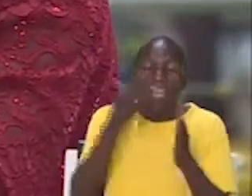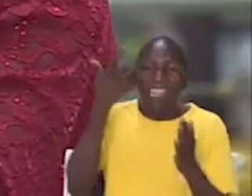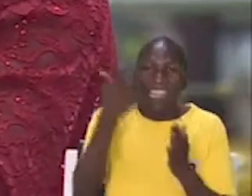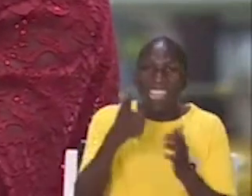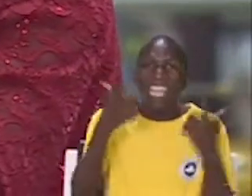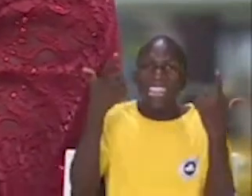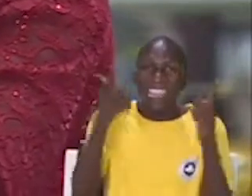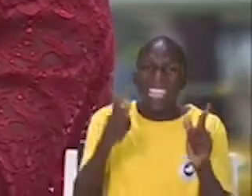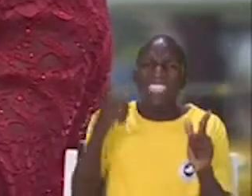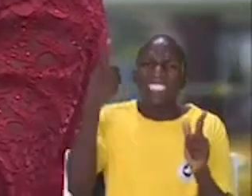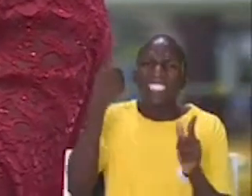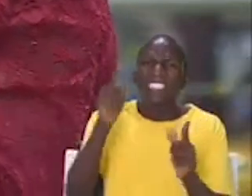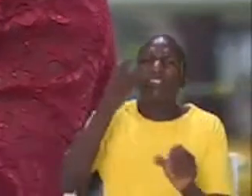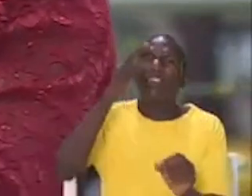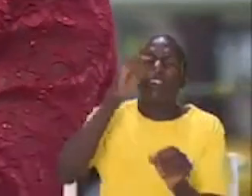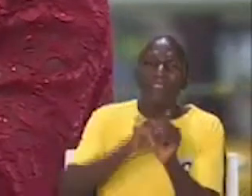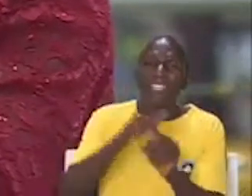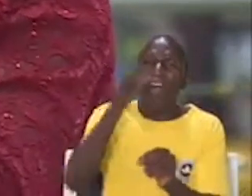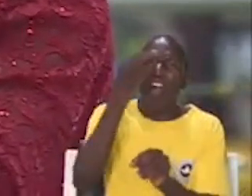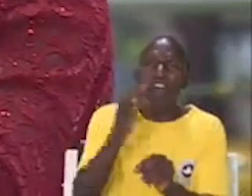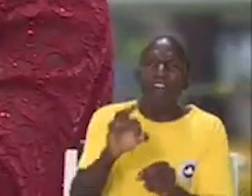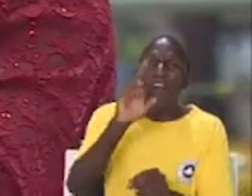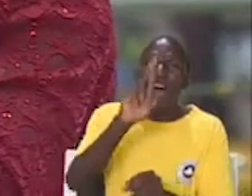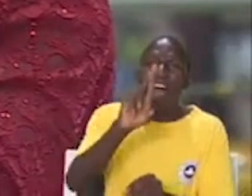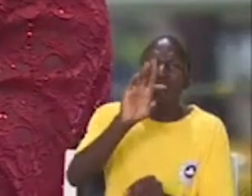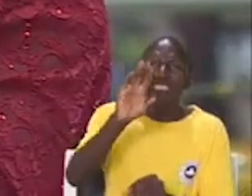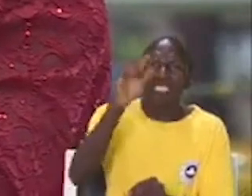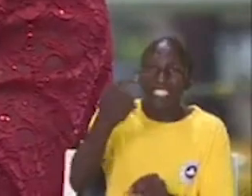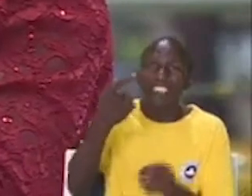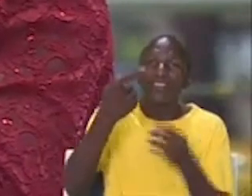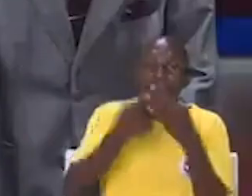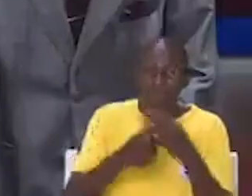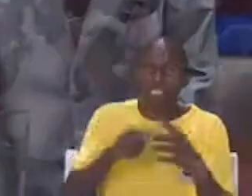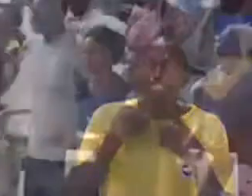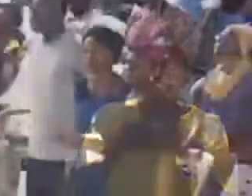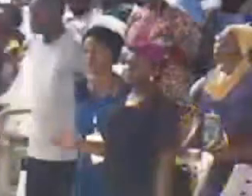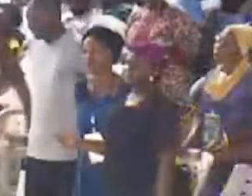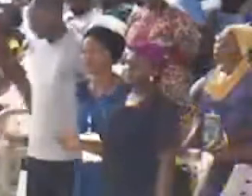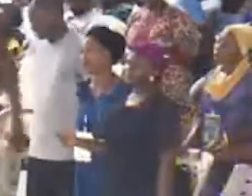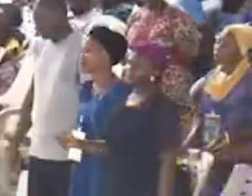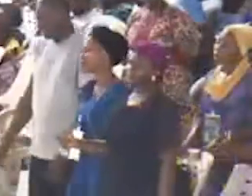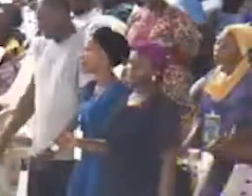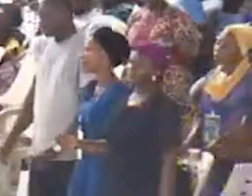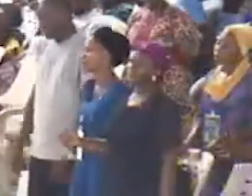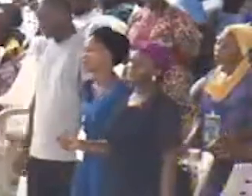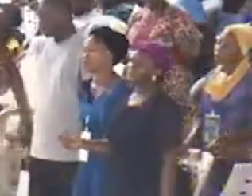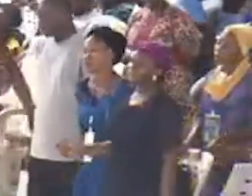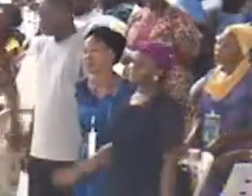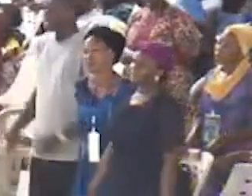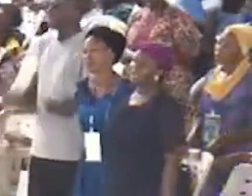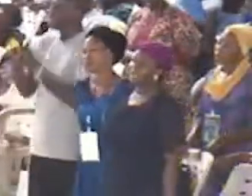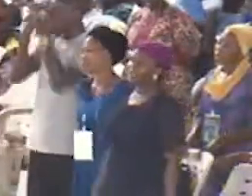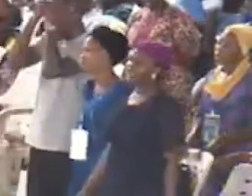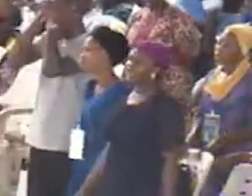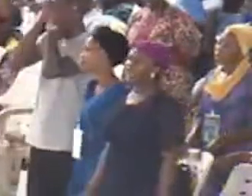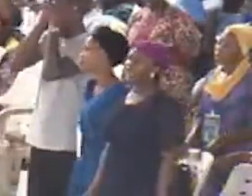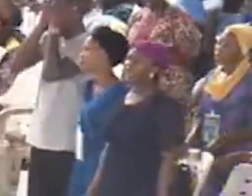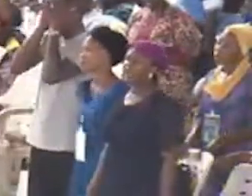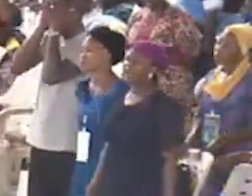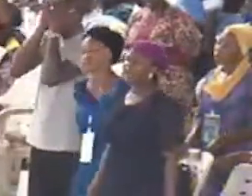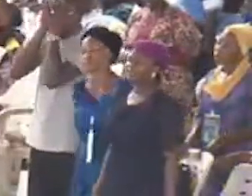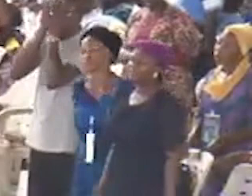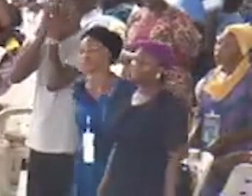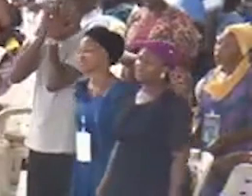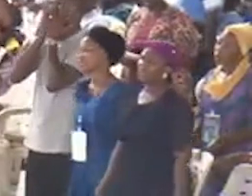Christian Church of God begin to speak in the mighty name of Jesus. Thank you, our Father.